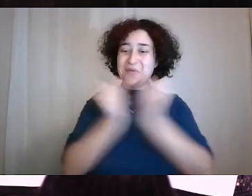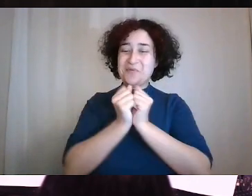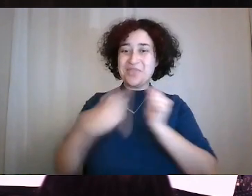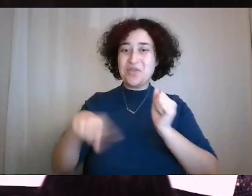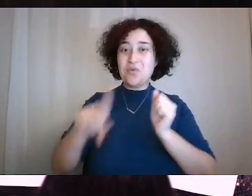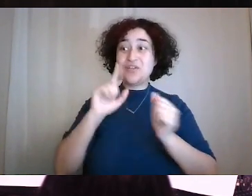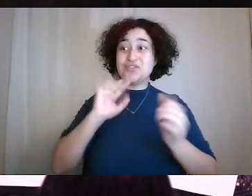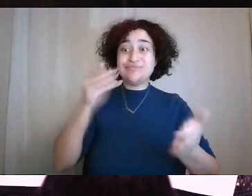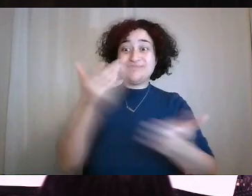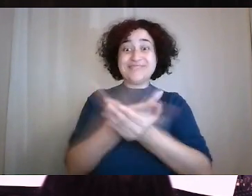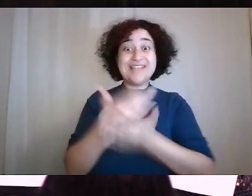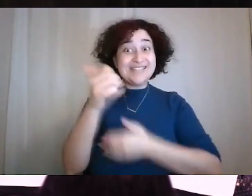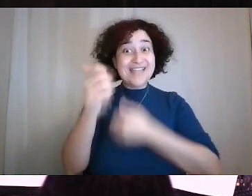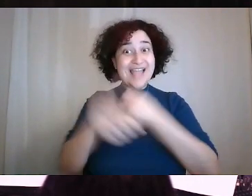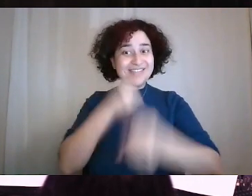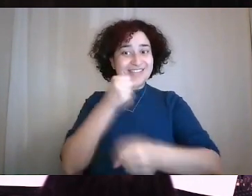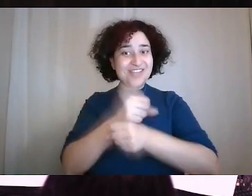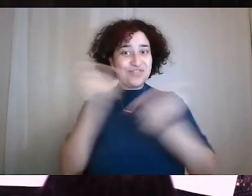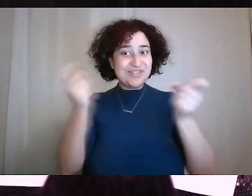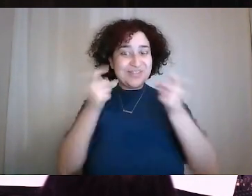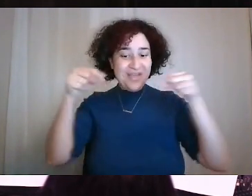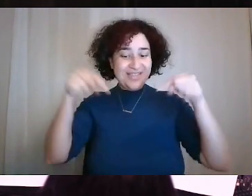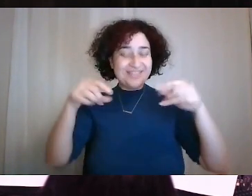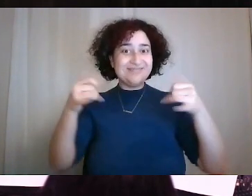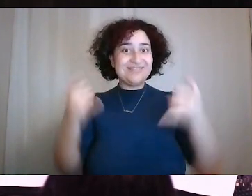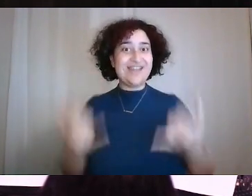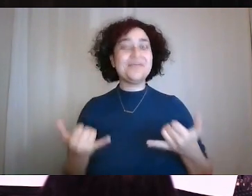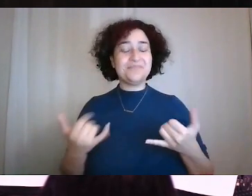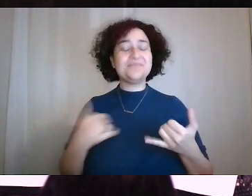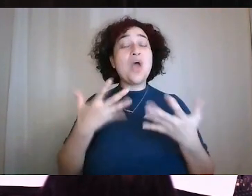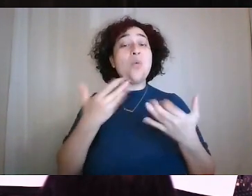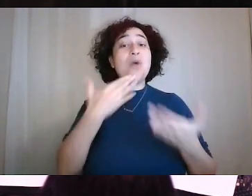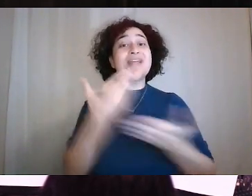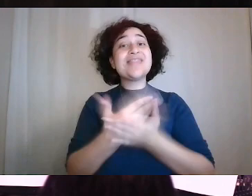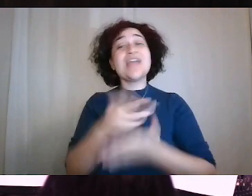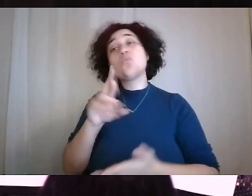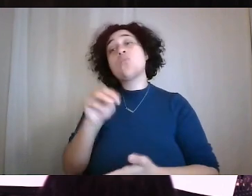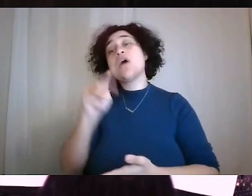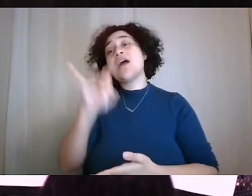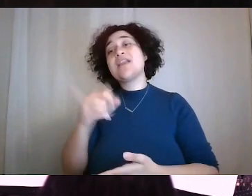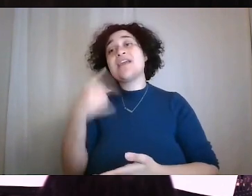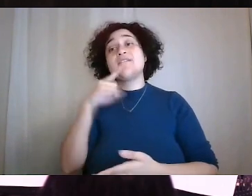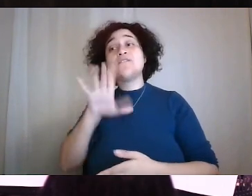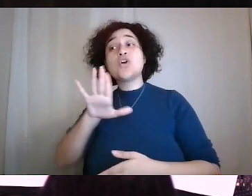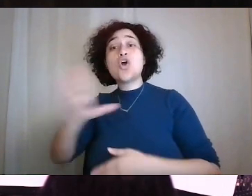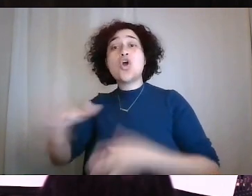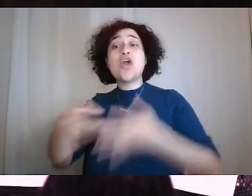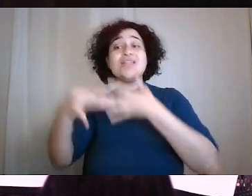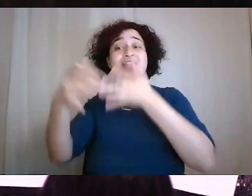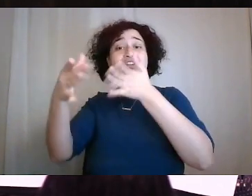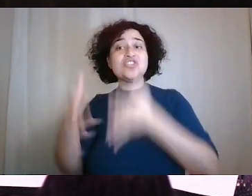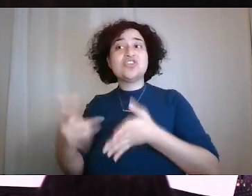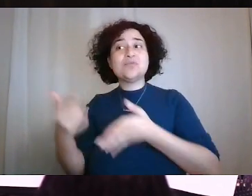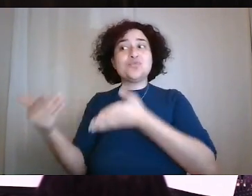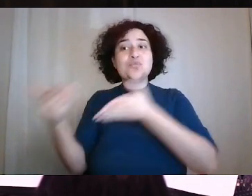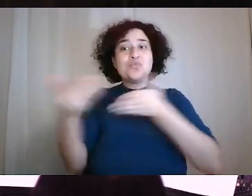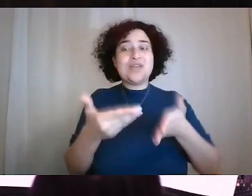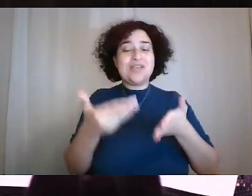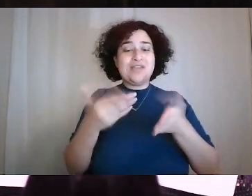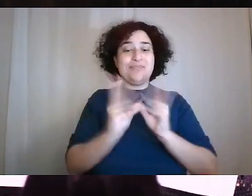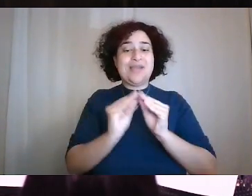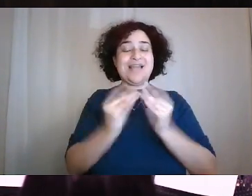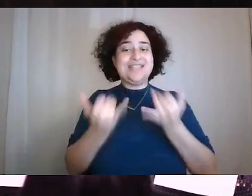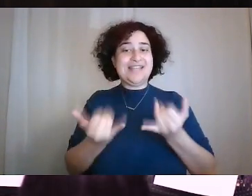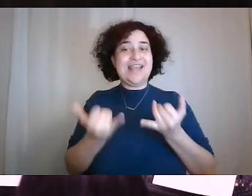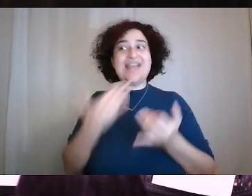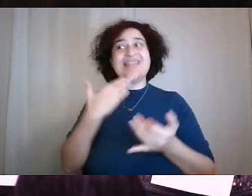moment. I want to start by thanking Ronee Penoi for her leadership bringing us together today. Thank you, Ronee, for your great work.